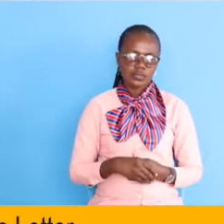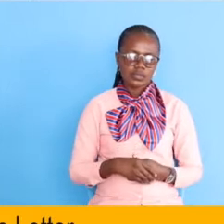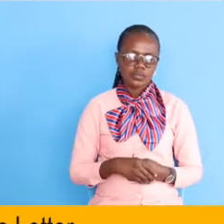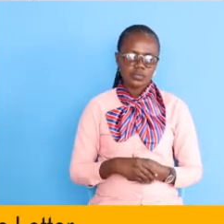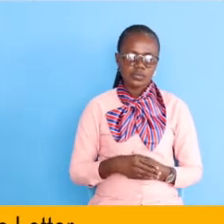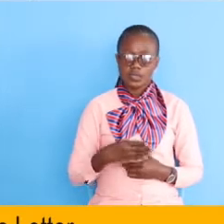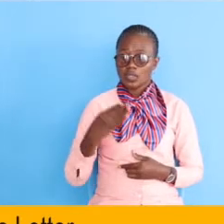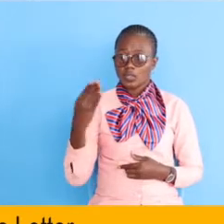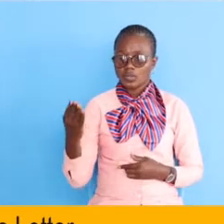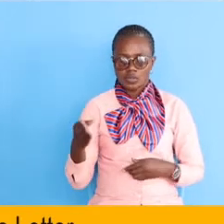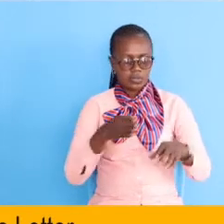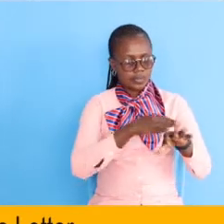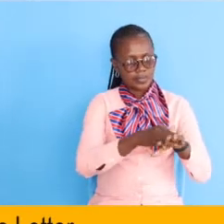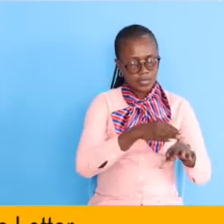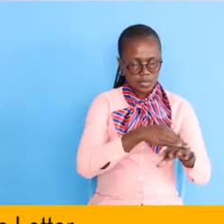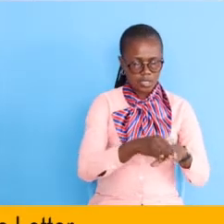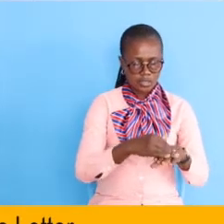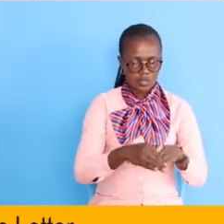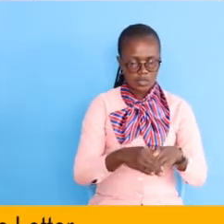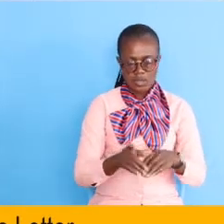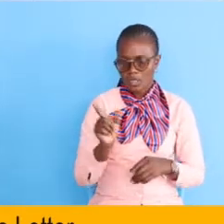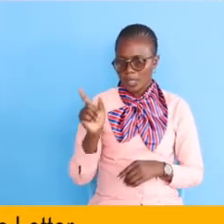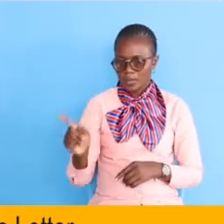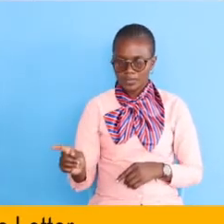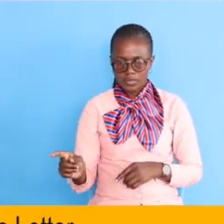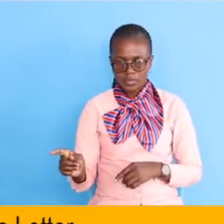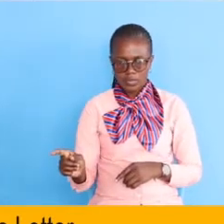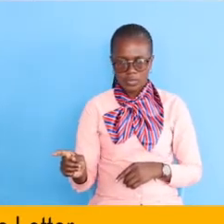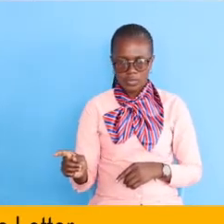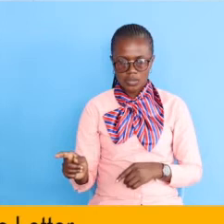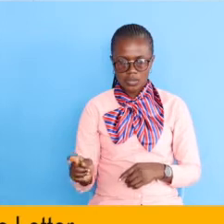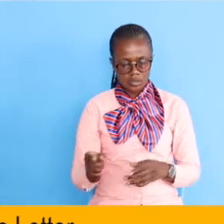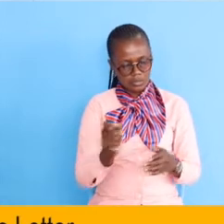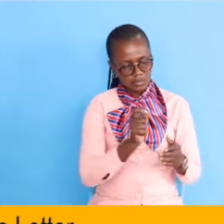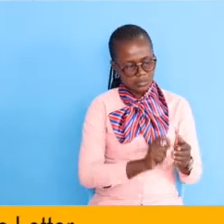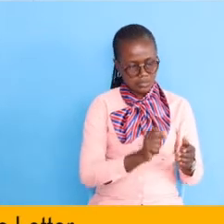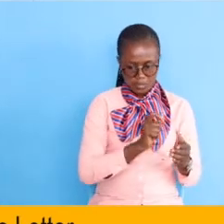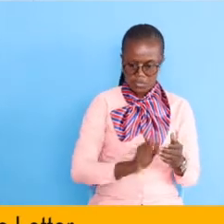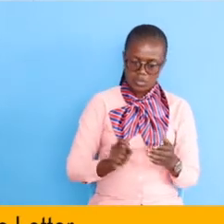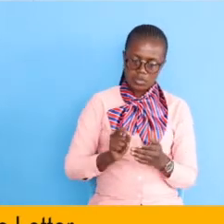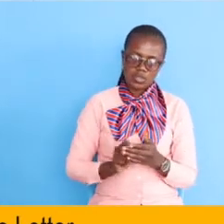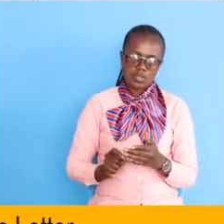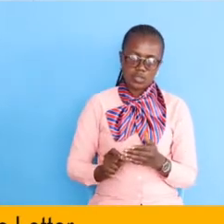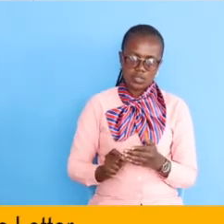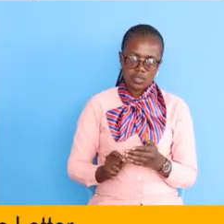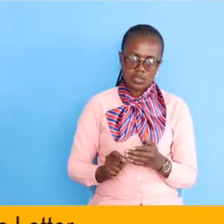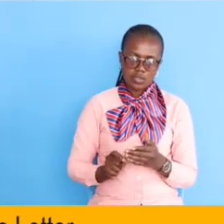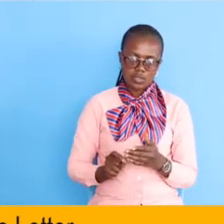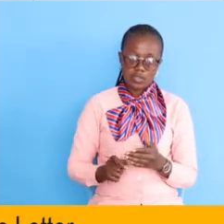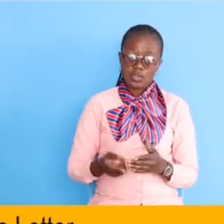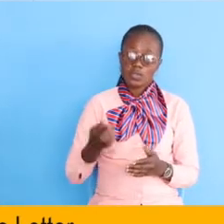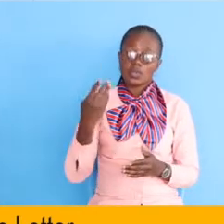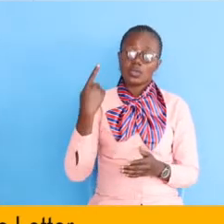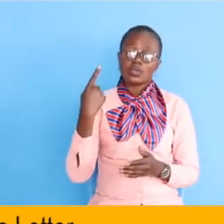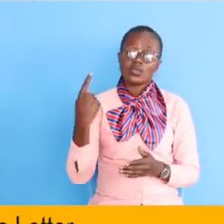are expressions a person, or the codes that a person has written for him to make the